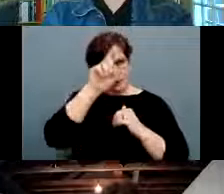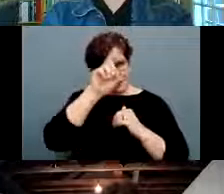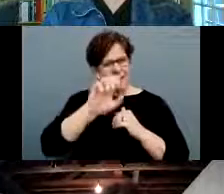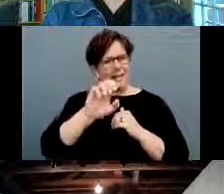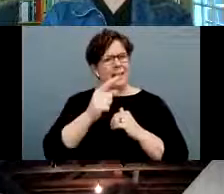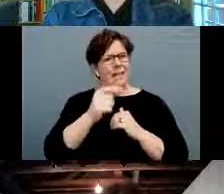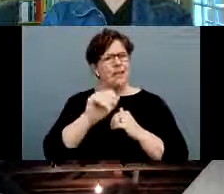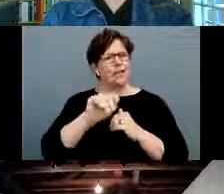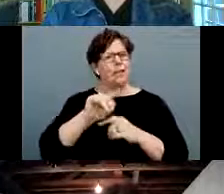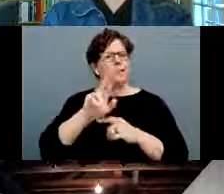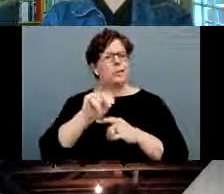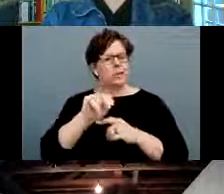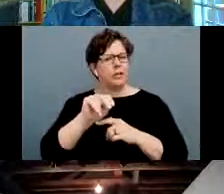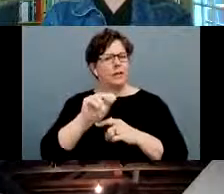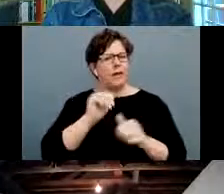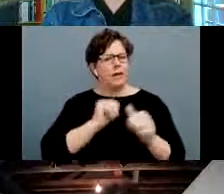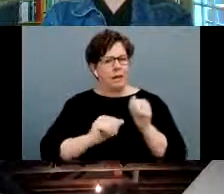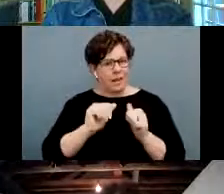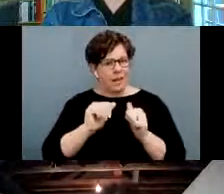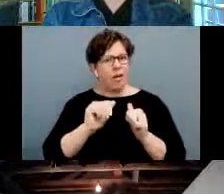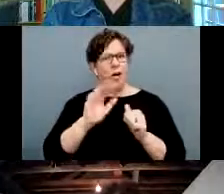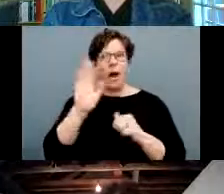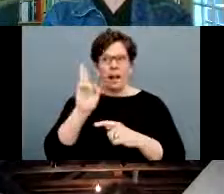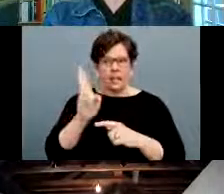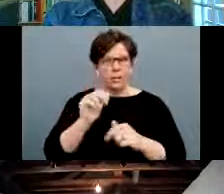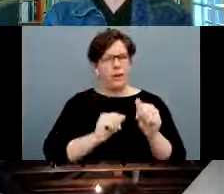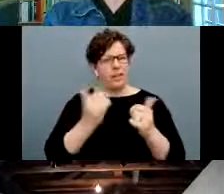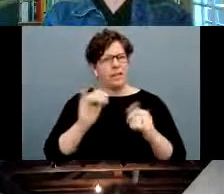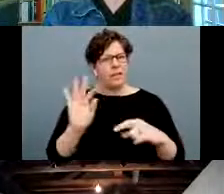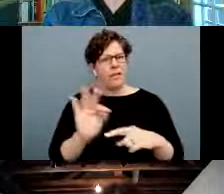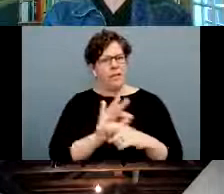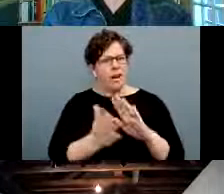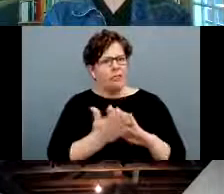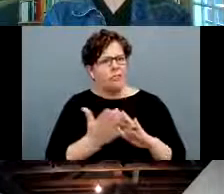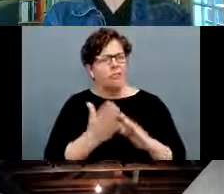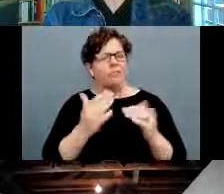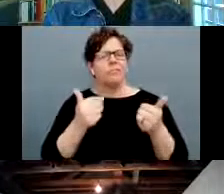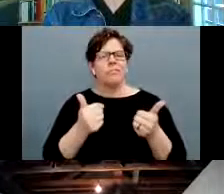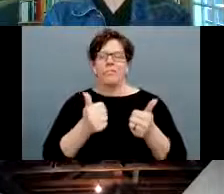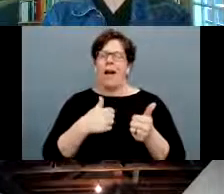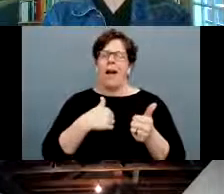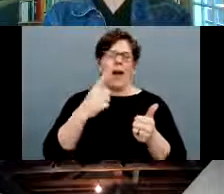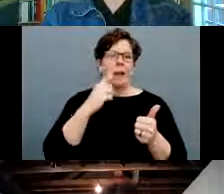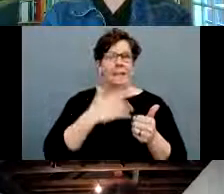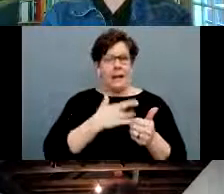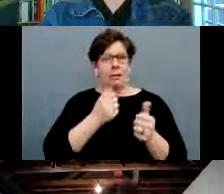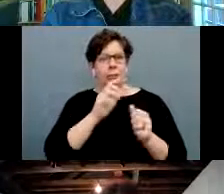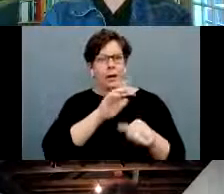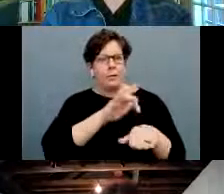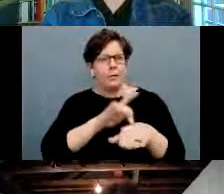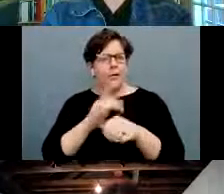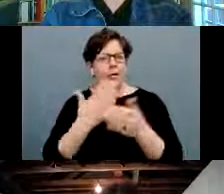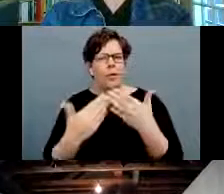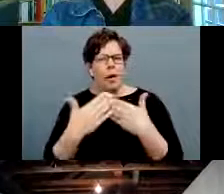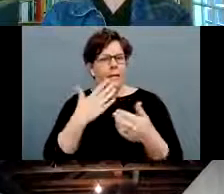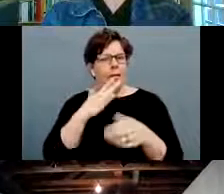of a functioning historic theater, something I personally try to seek out whenever I am traveling. It's the oldest